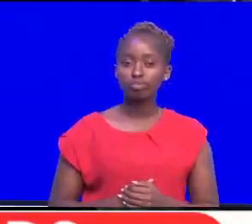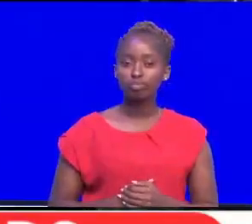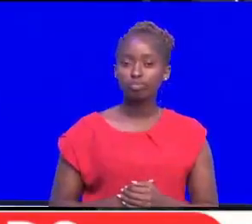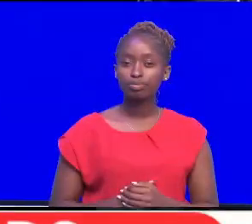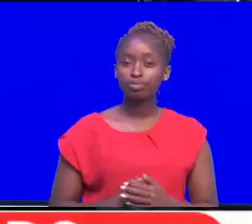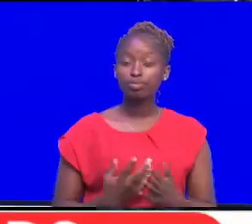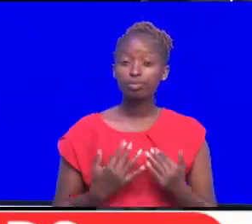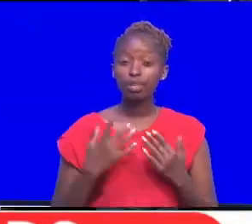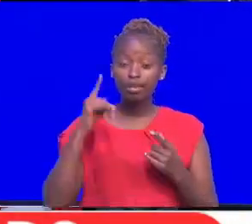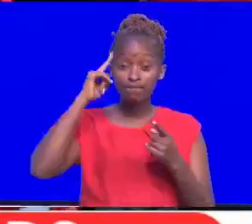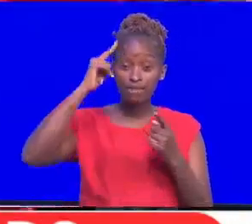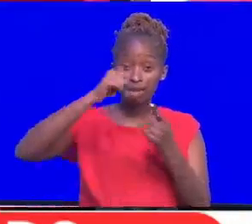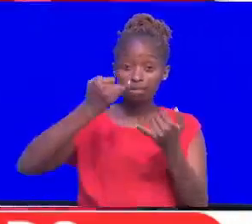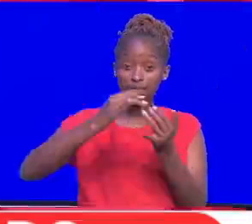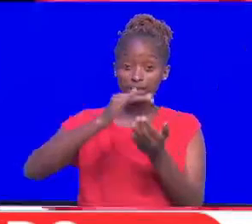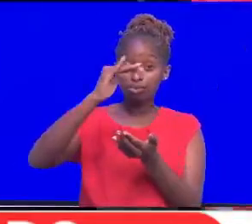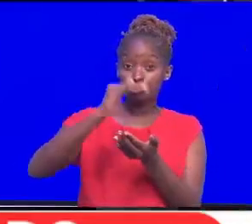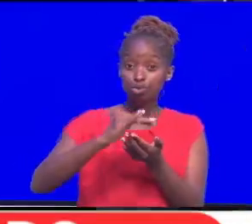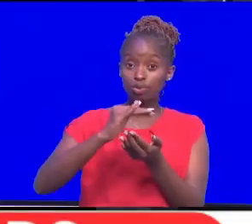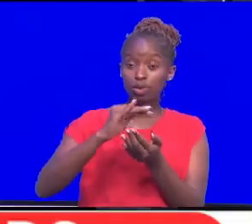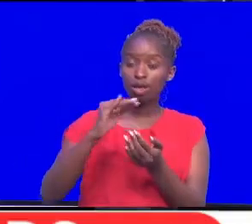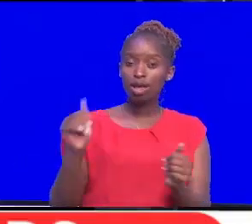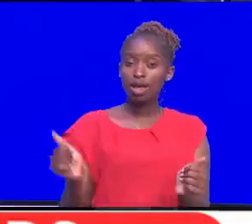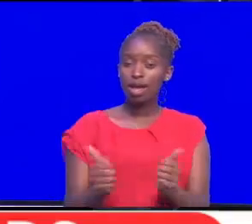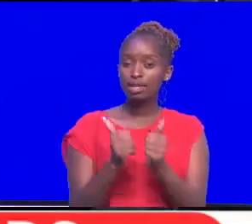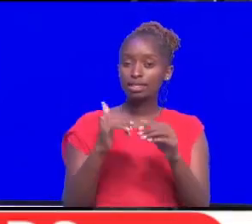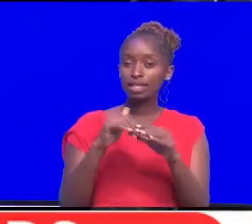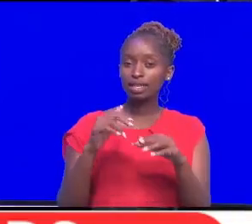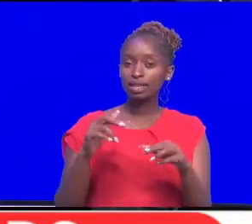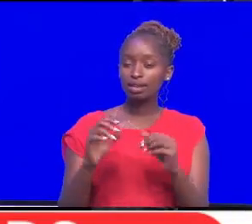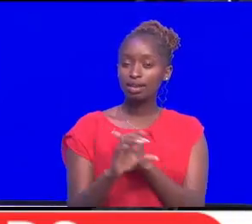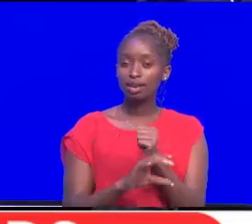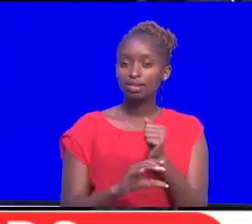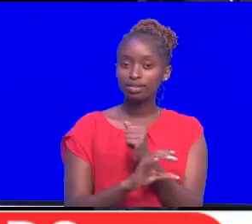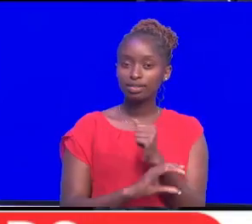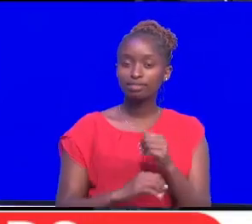in the country. Kisawa Emory, TV 47.